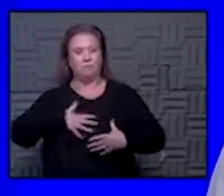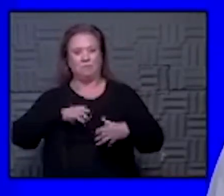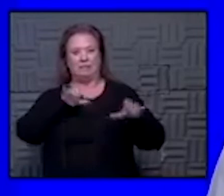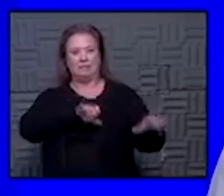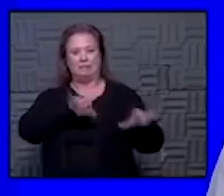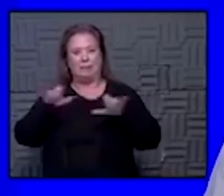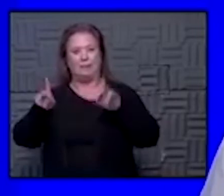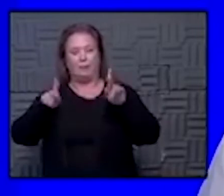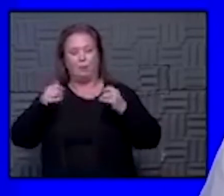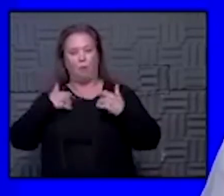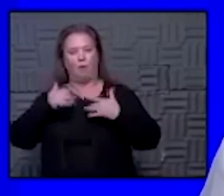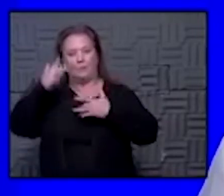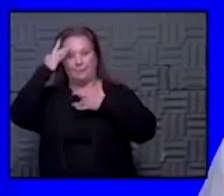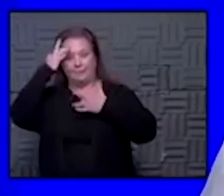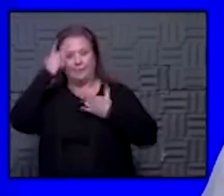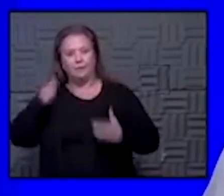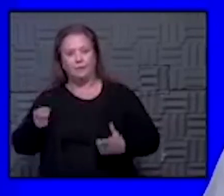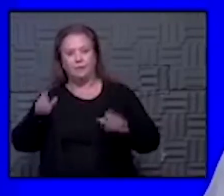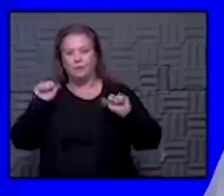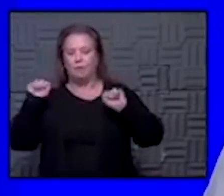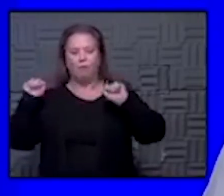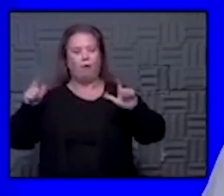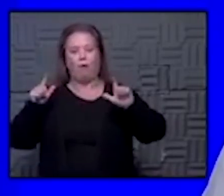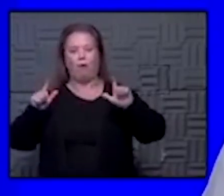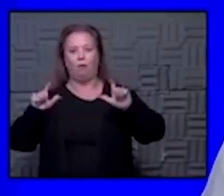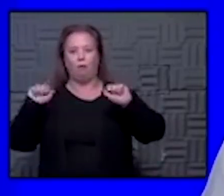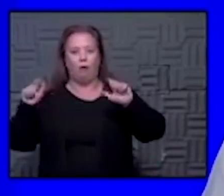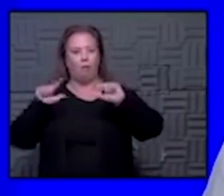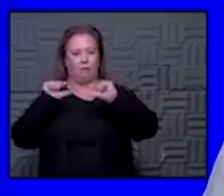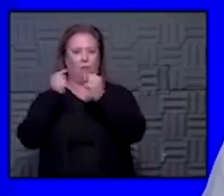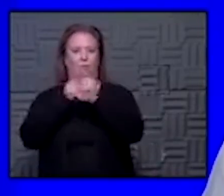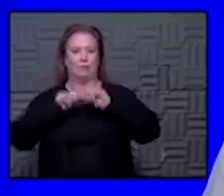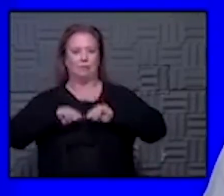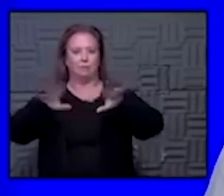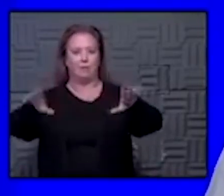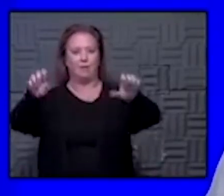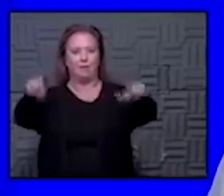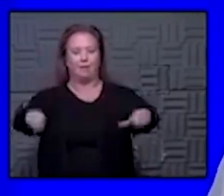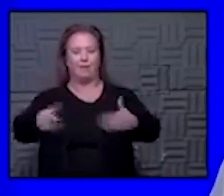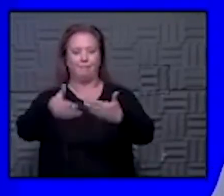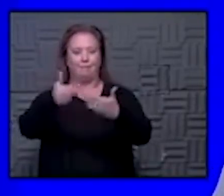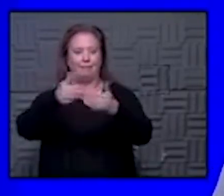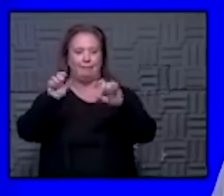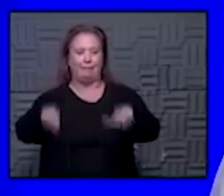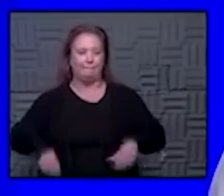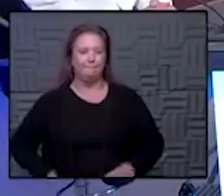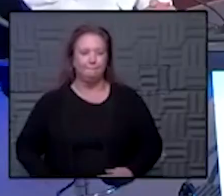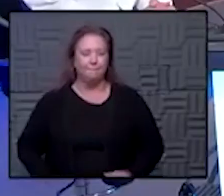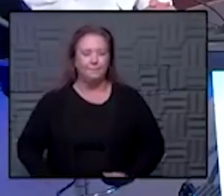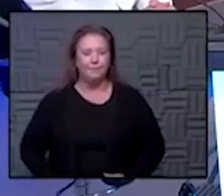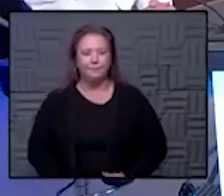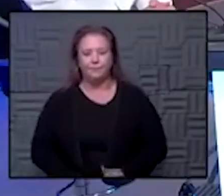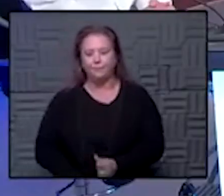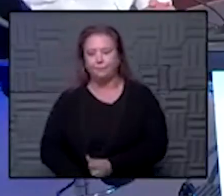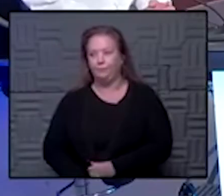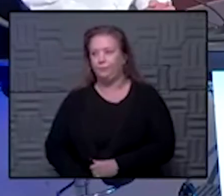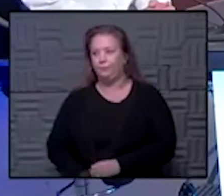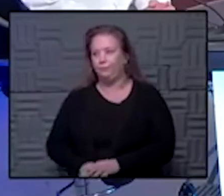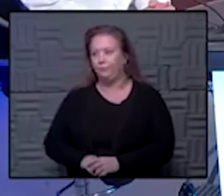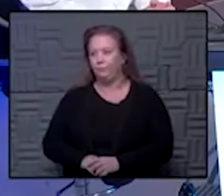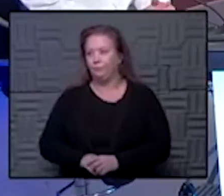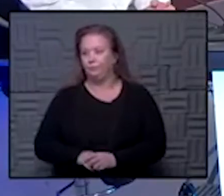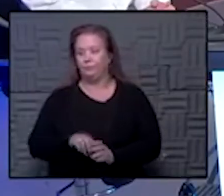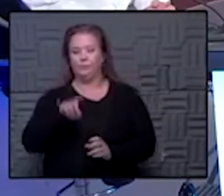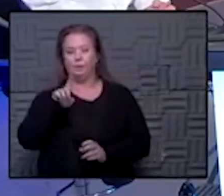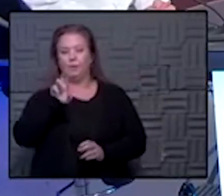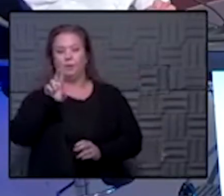people who have symptoms do. So all of these demographics, all of these groups can spread the disease just as easily. All right, this next one I'm going to give